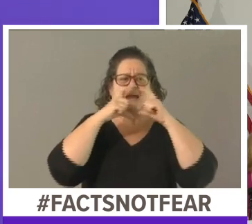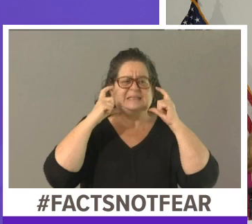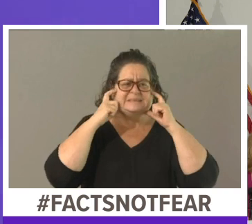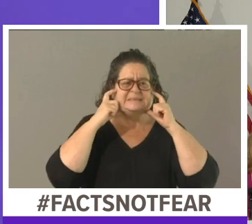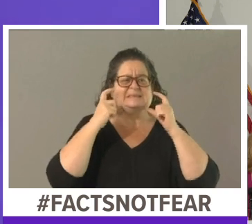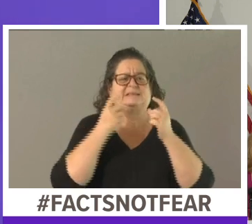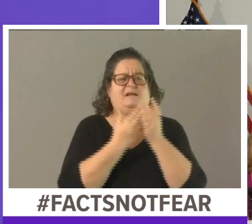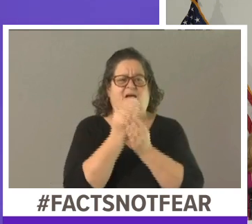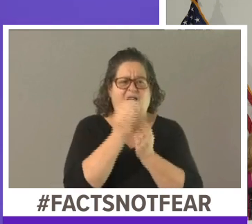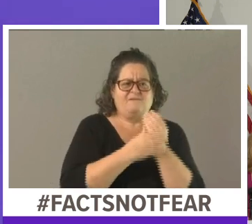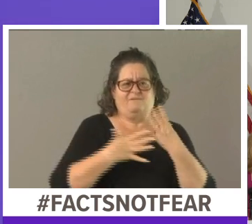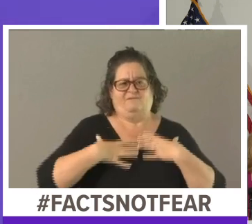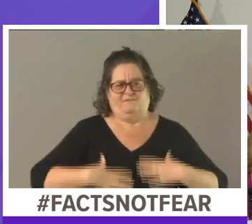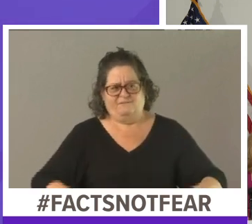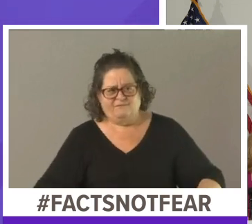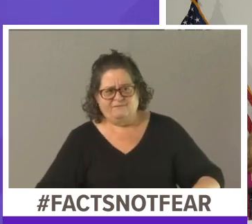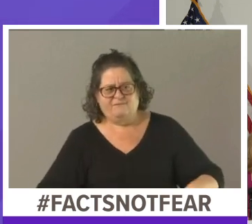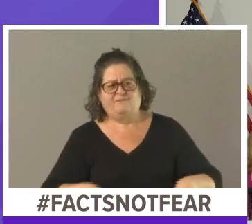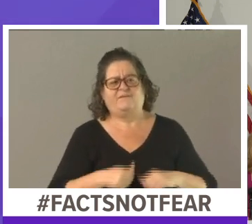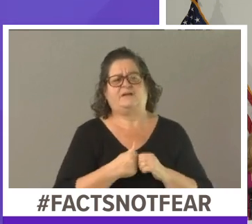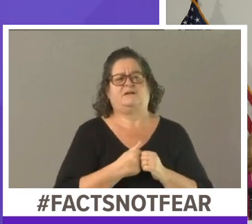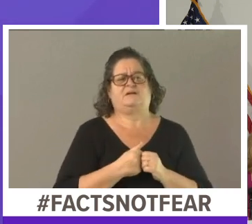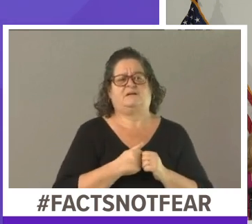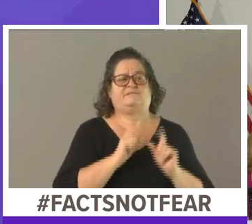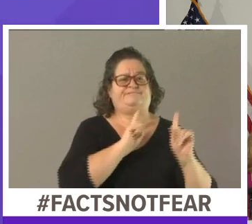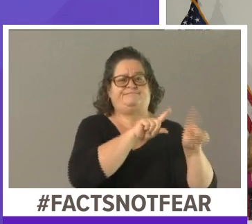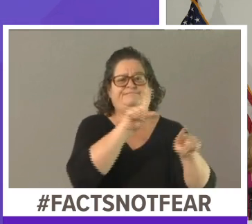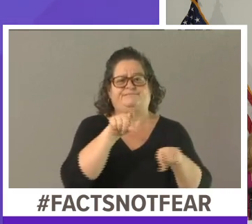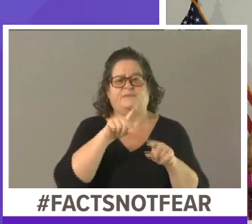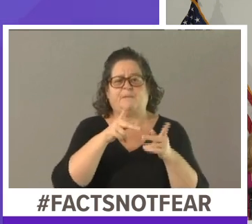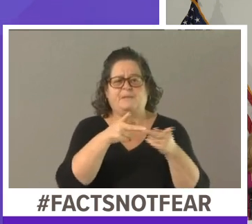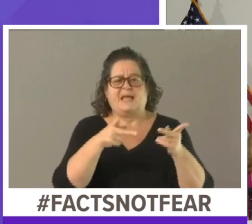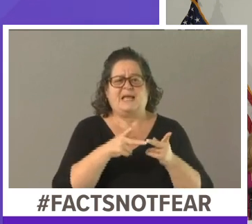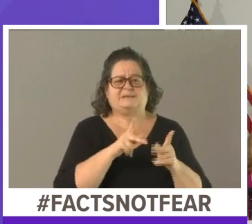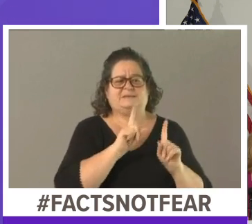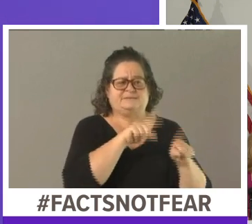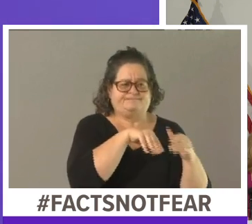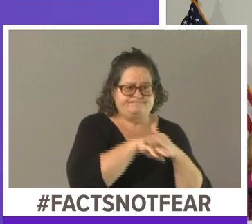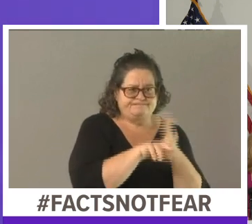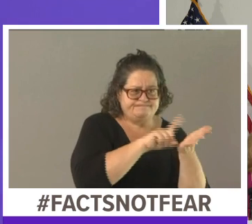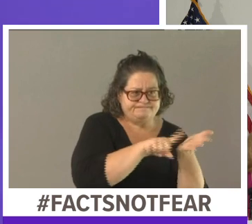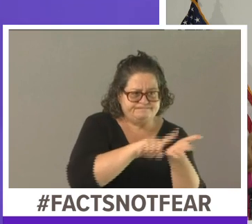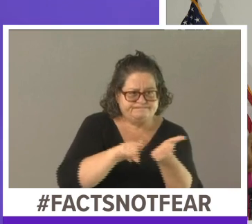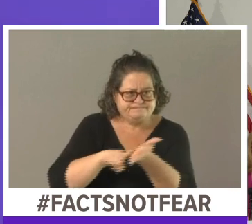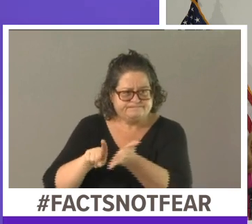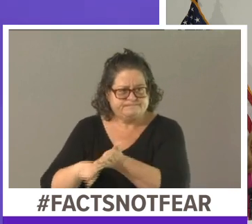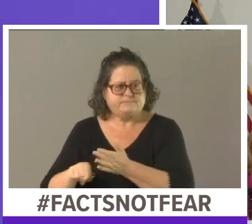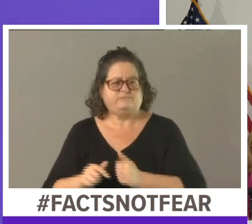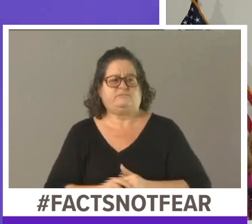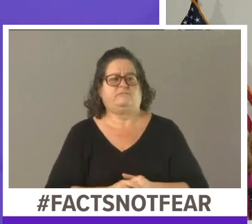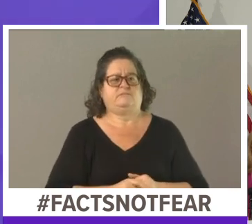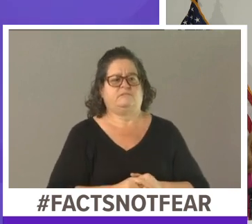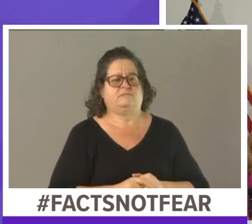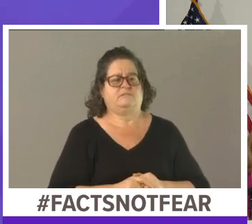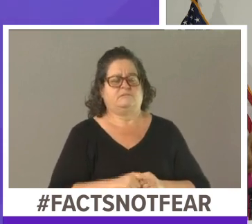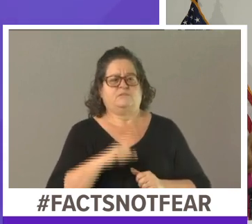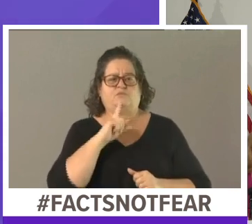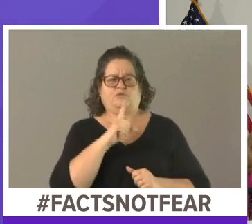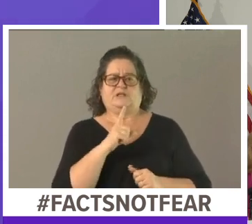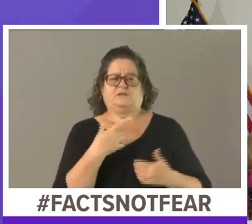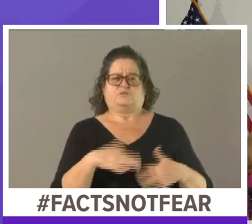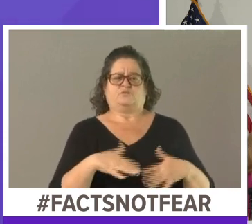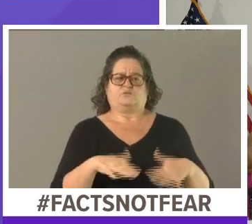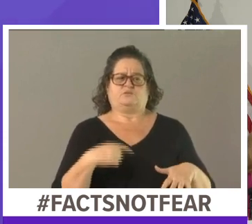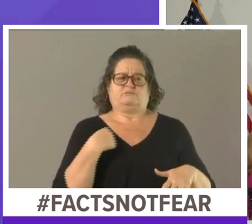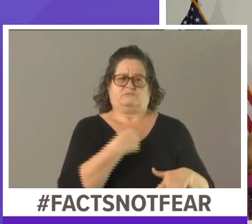contact tracing, shoring up our high schools, along with planning for a safe and healthy future in Arizona while protecting